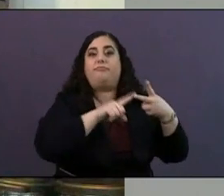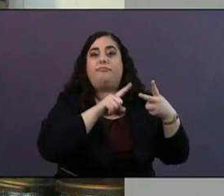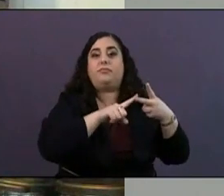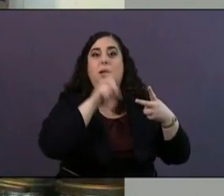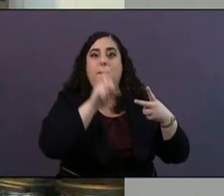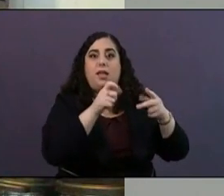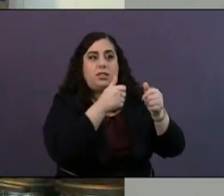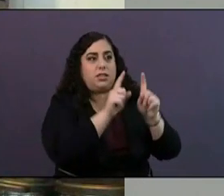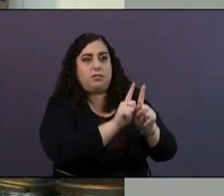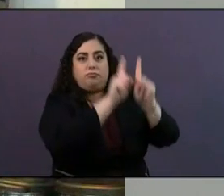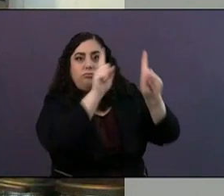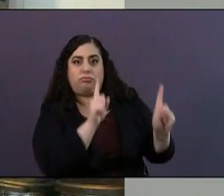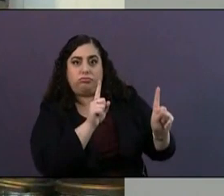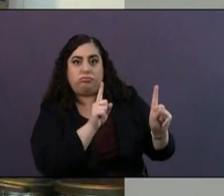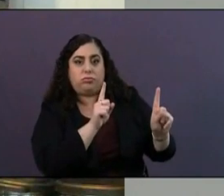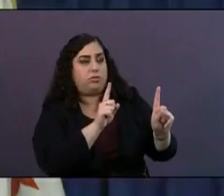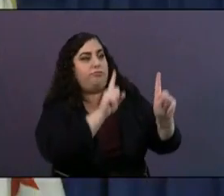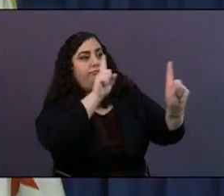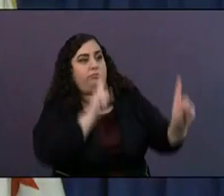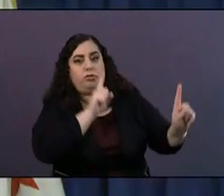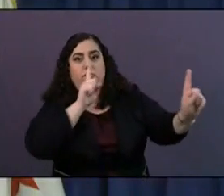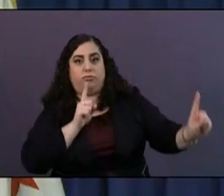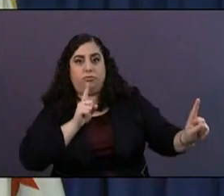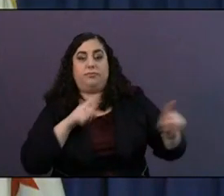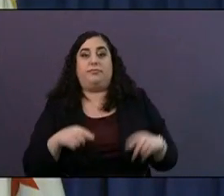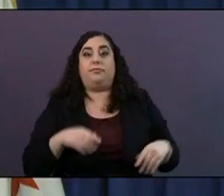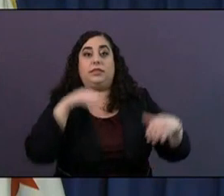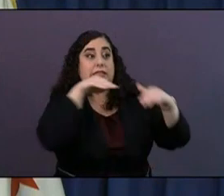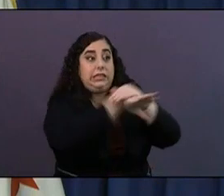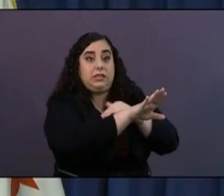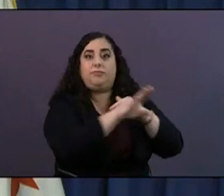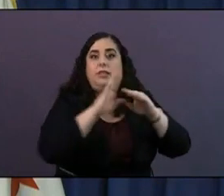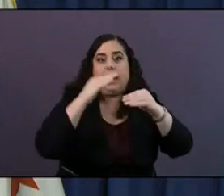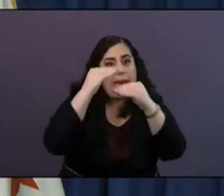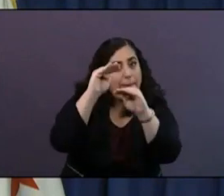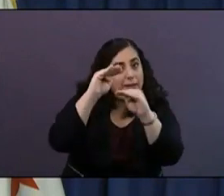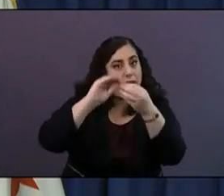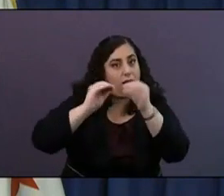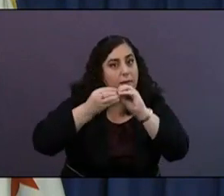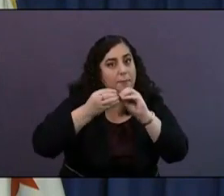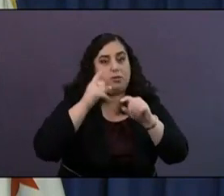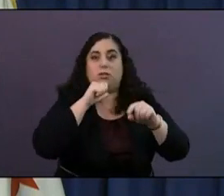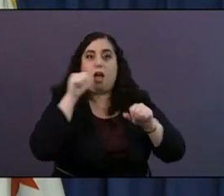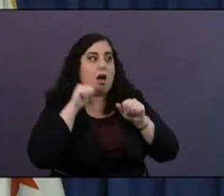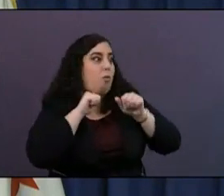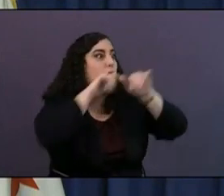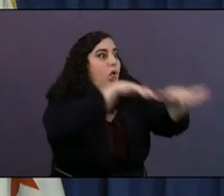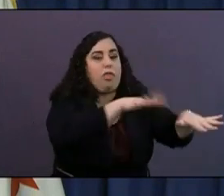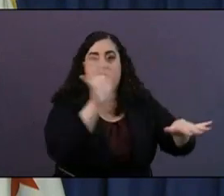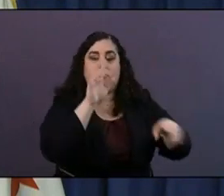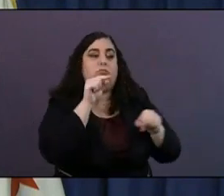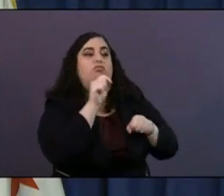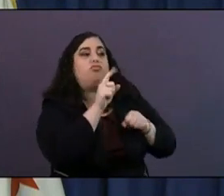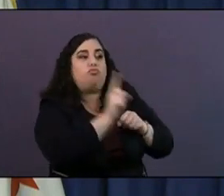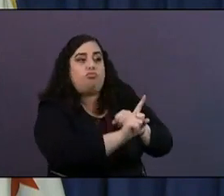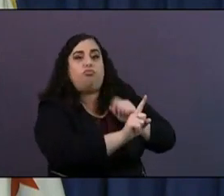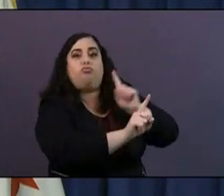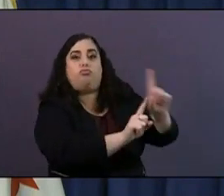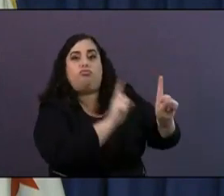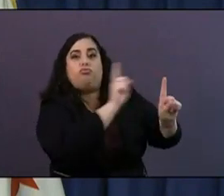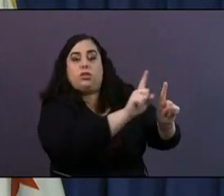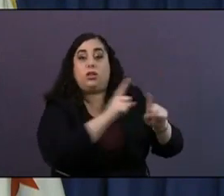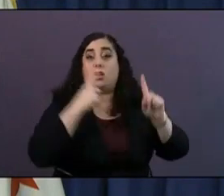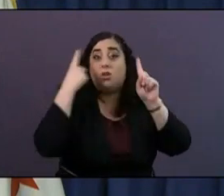distancing, and limited occupancy. Phil is taking every precaution to protect his employees and